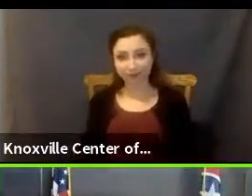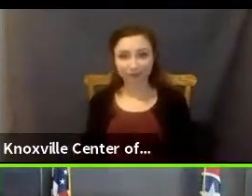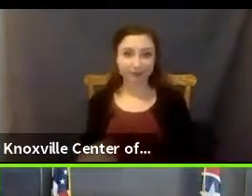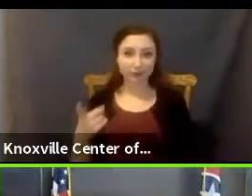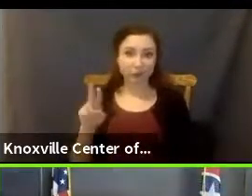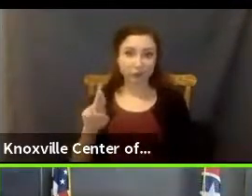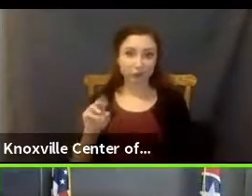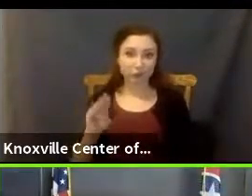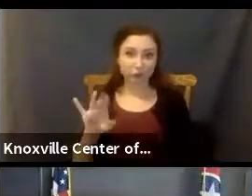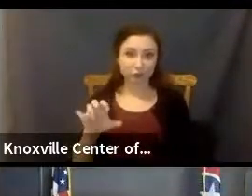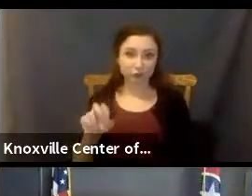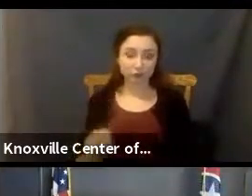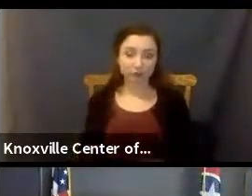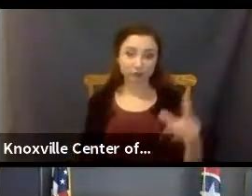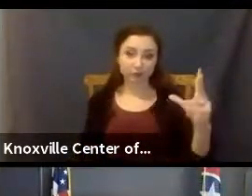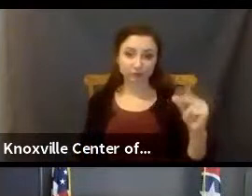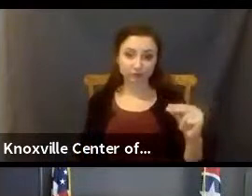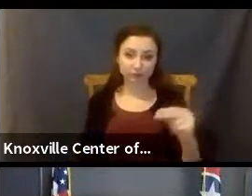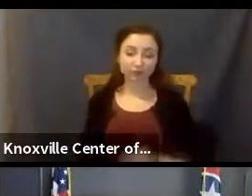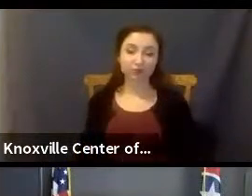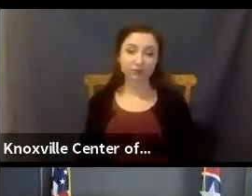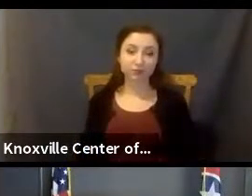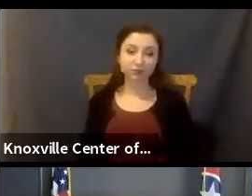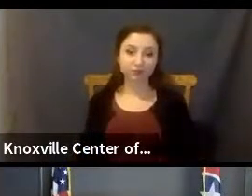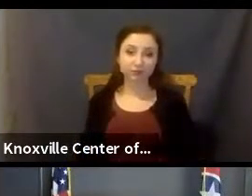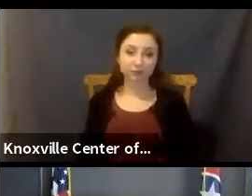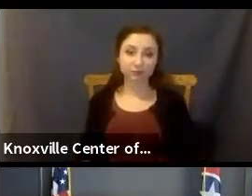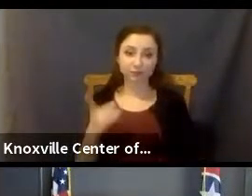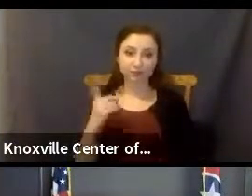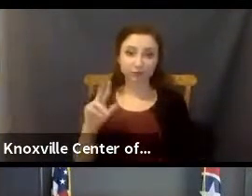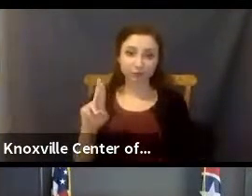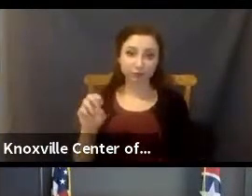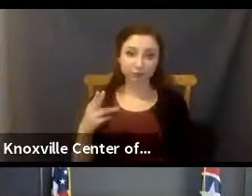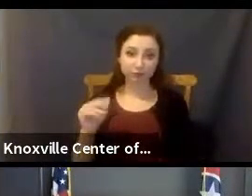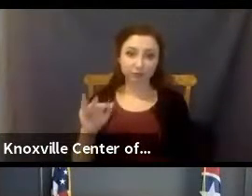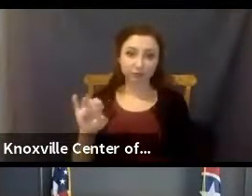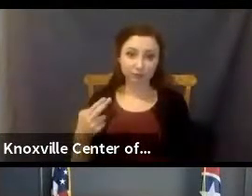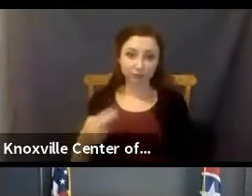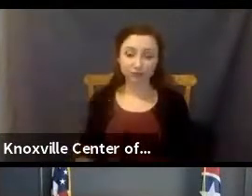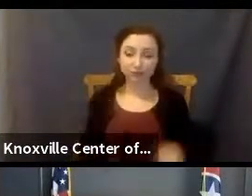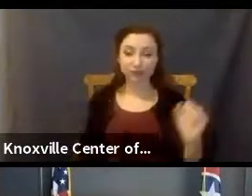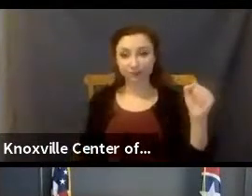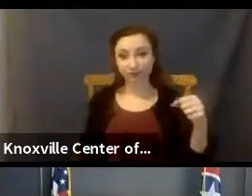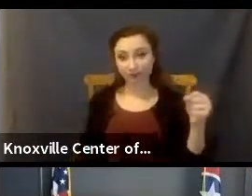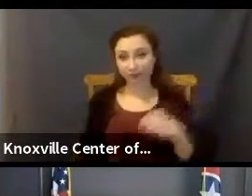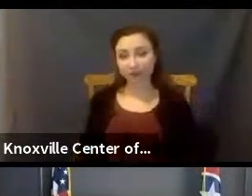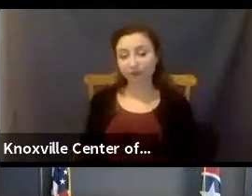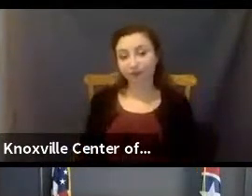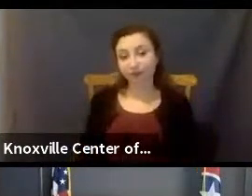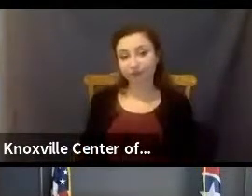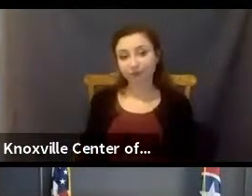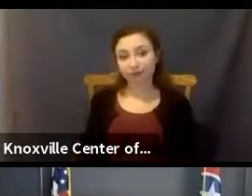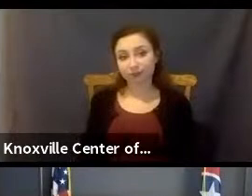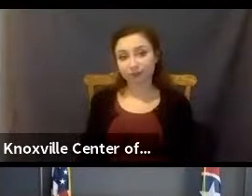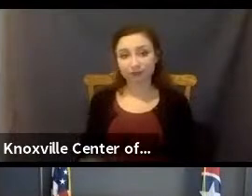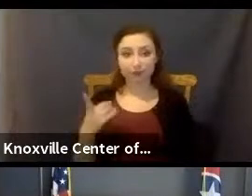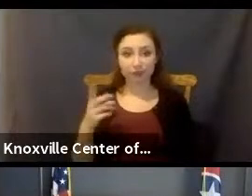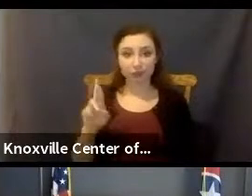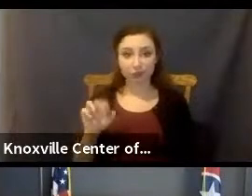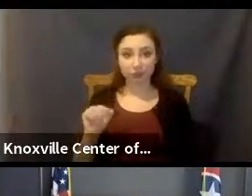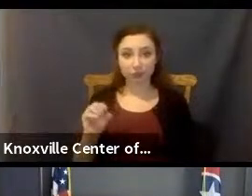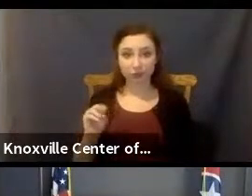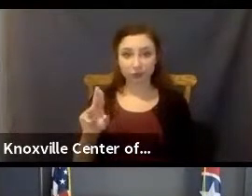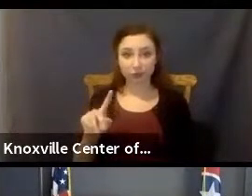Dr. O'Brien? No. Dr. Shamia? Yes. Dr.